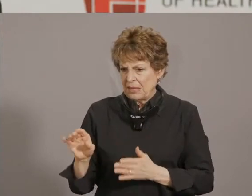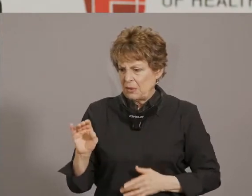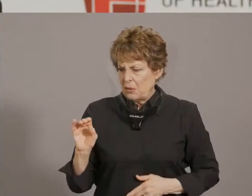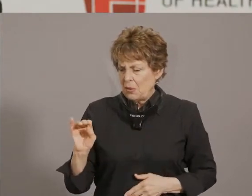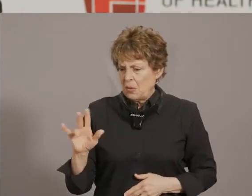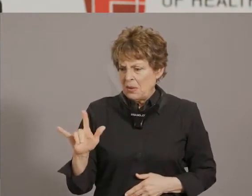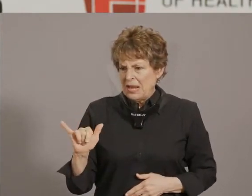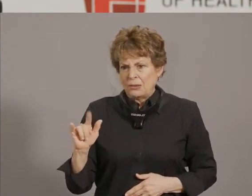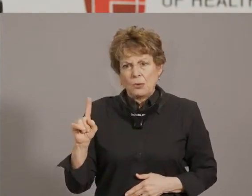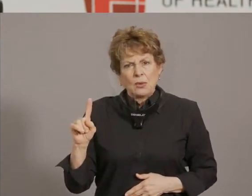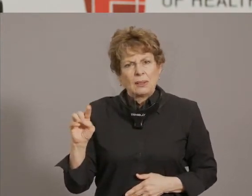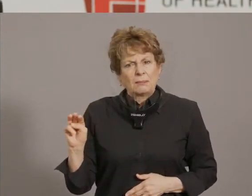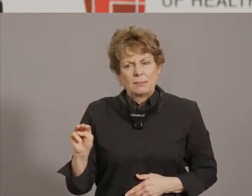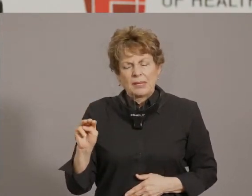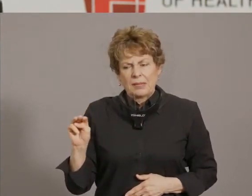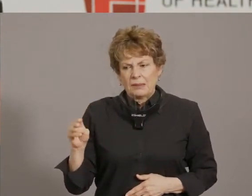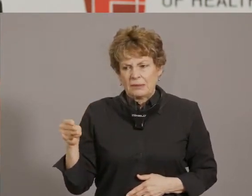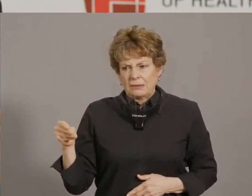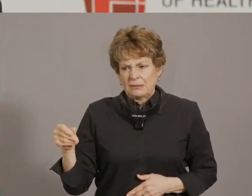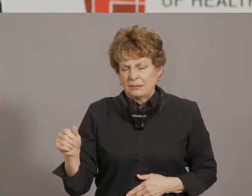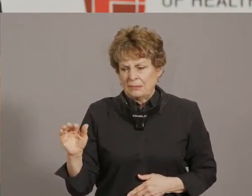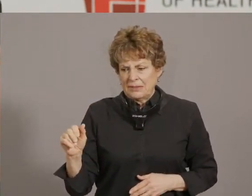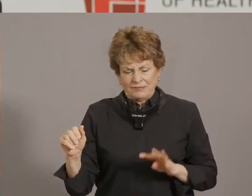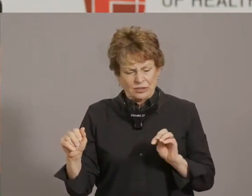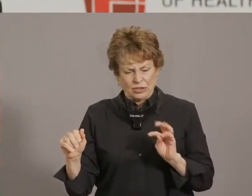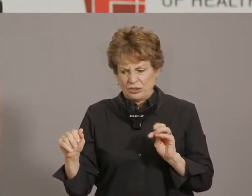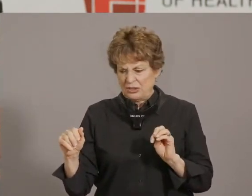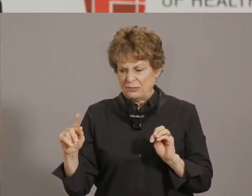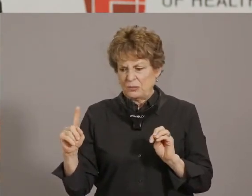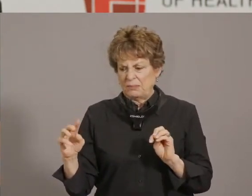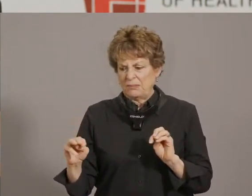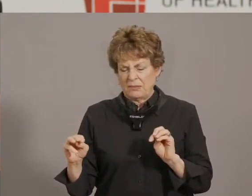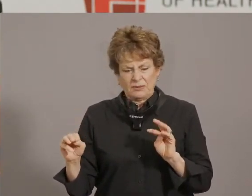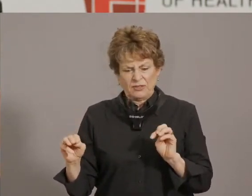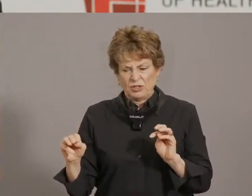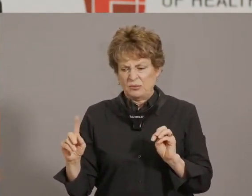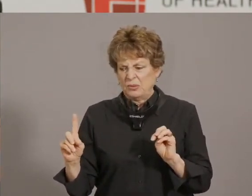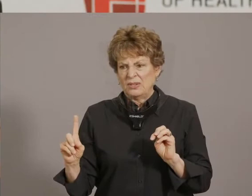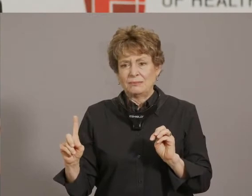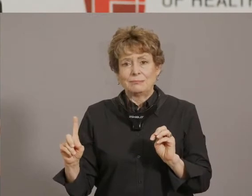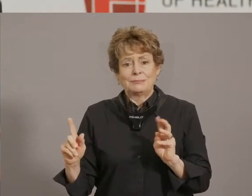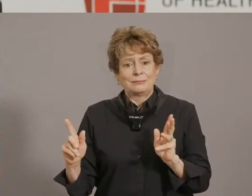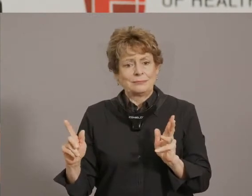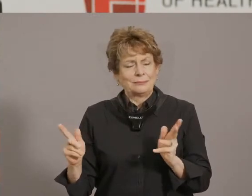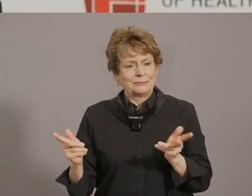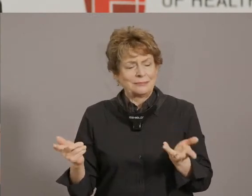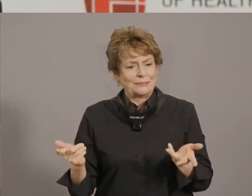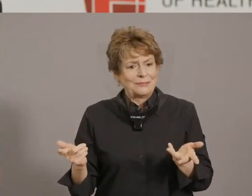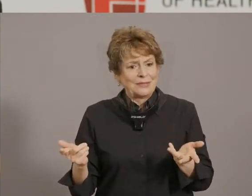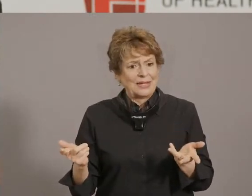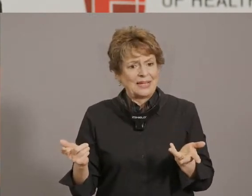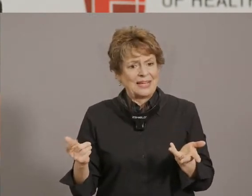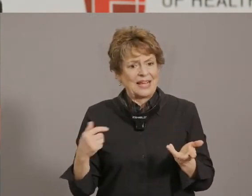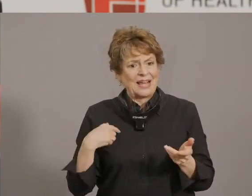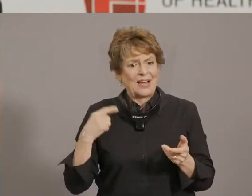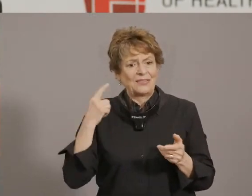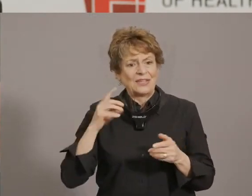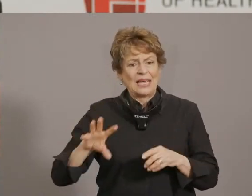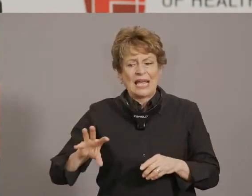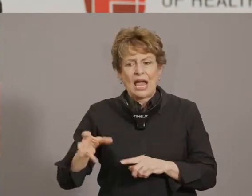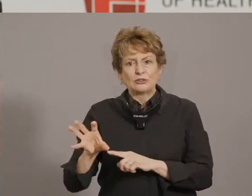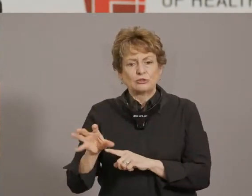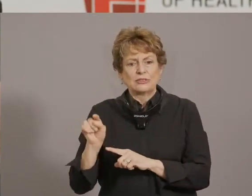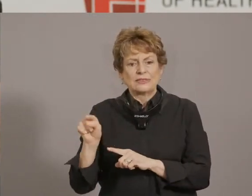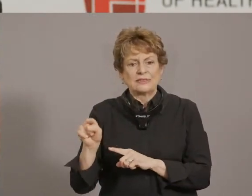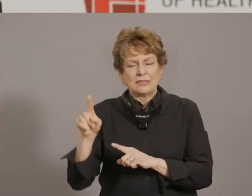million? I think that the county's a little bit confused on a couple of points. The funding that is coming available cannot be used